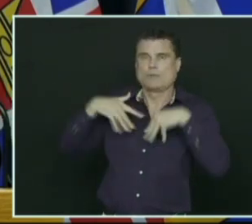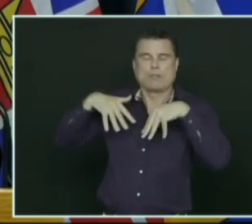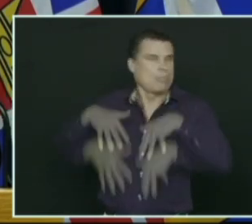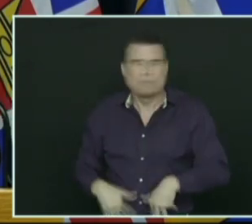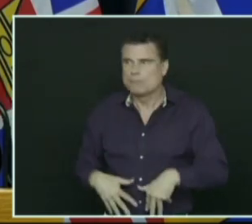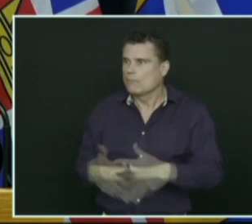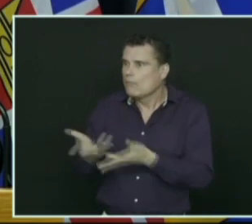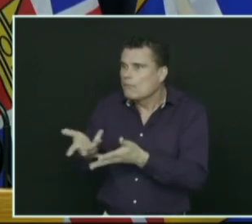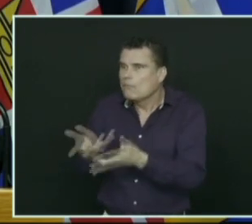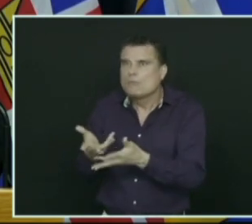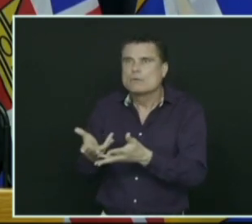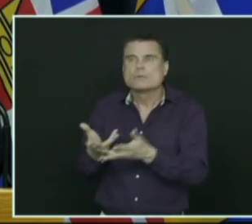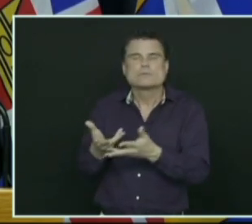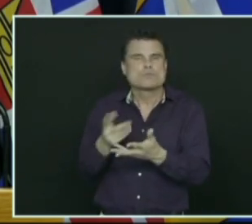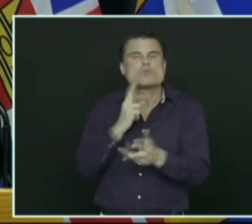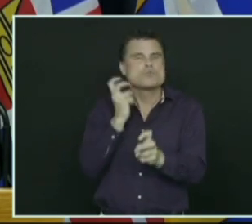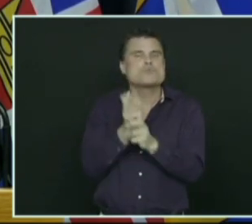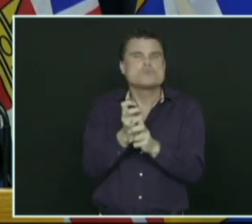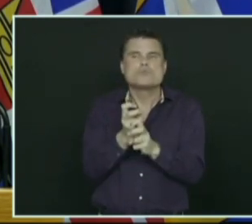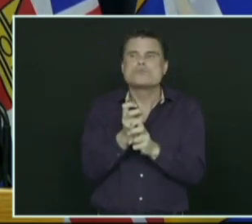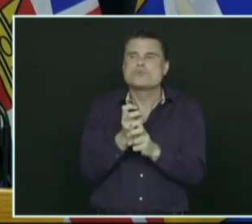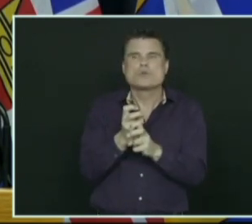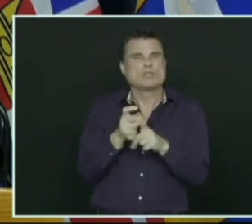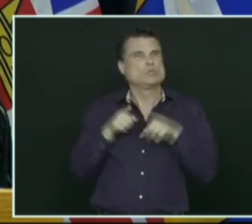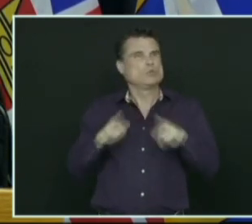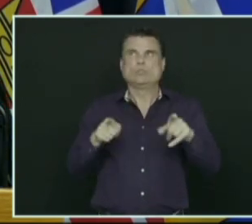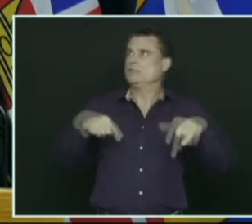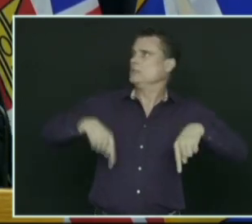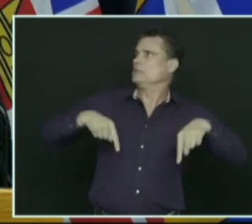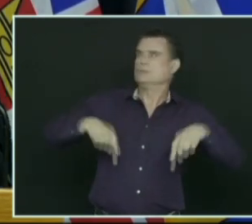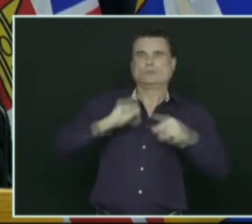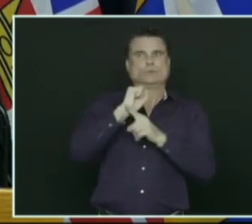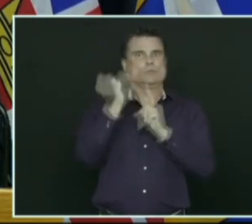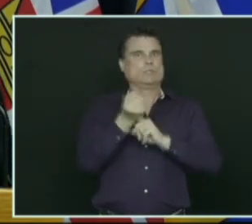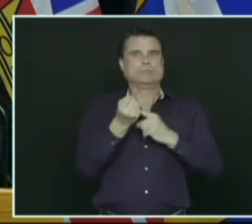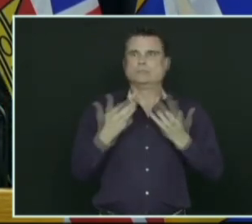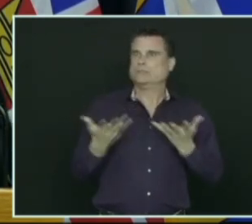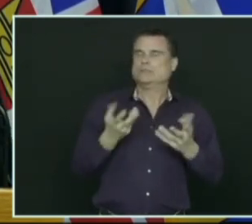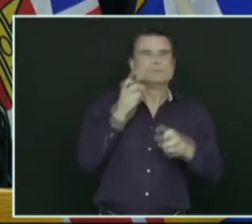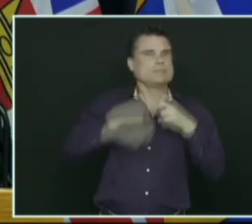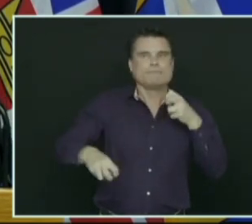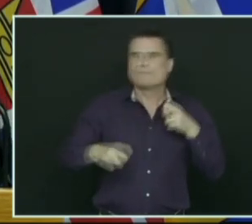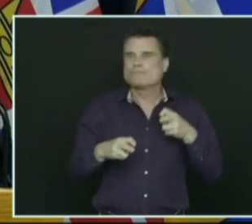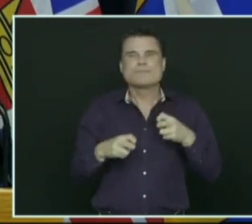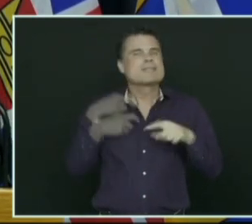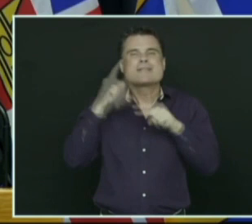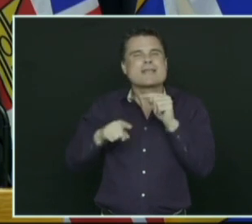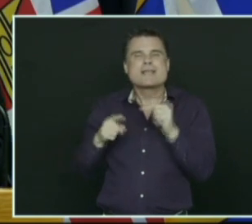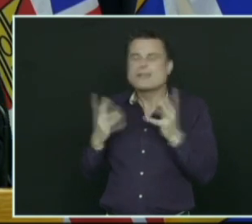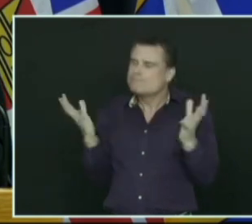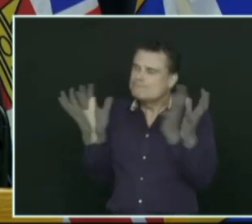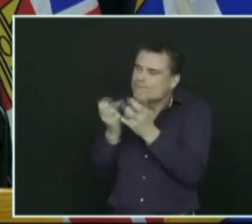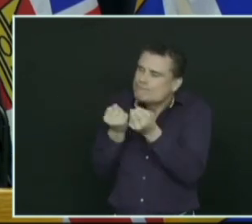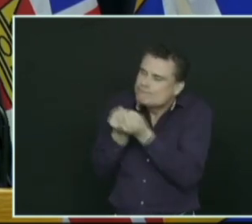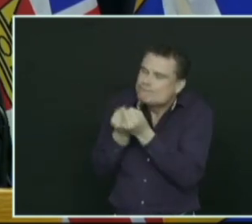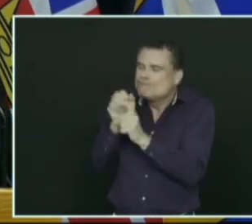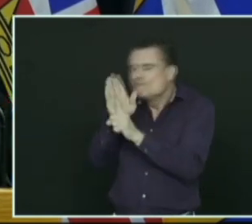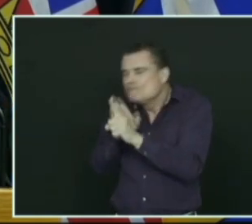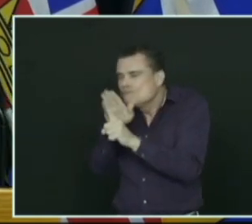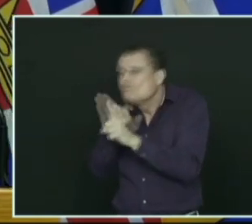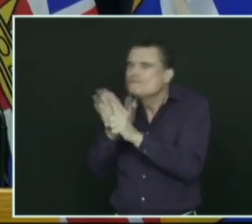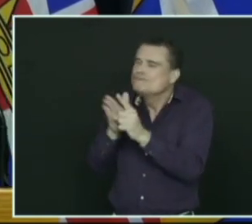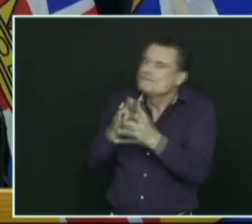to briefly say what I think everyone understands, but sometimes we don't say explicitly, is that is